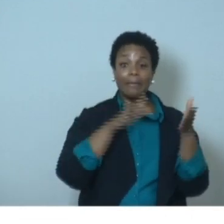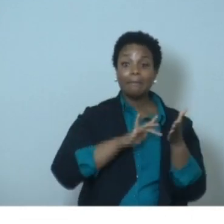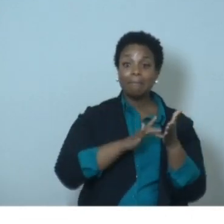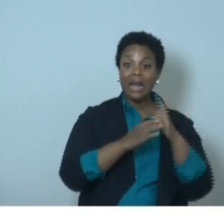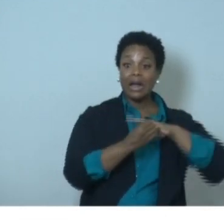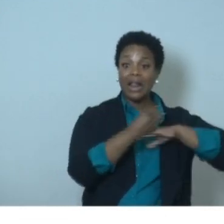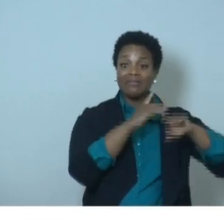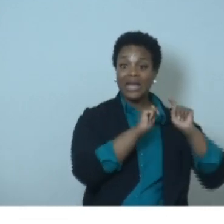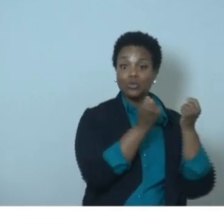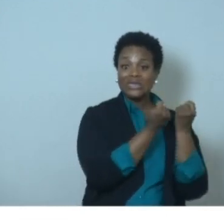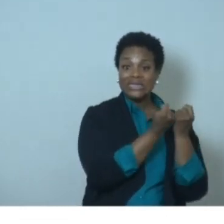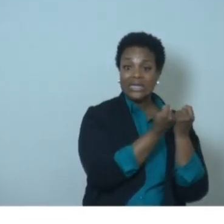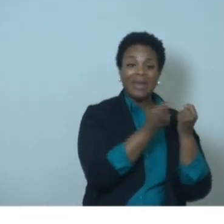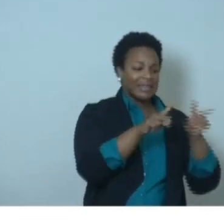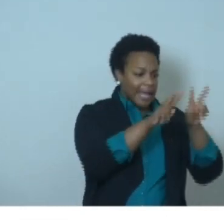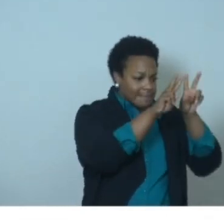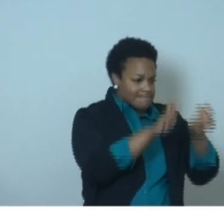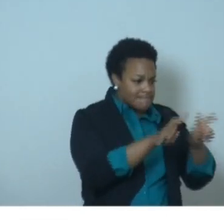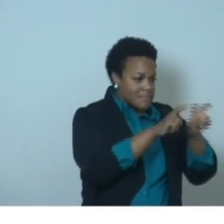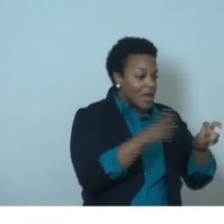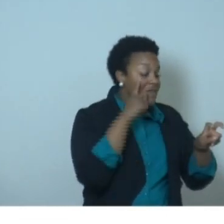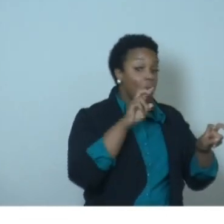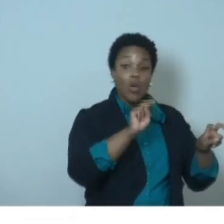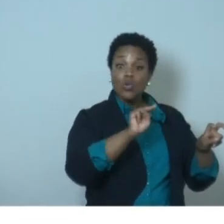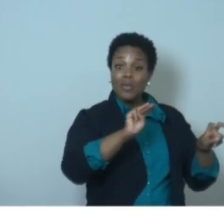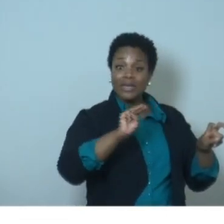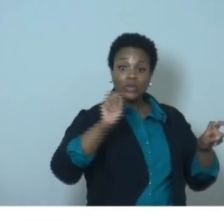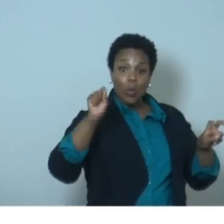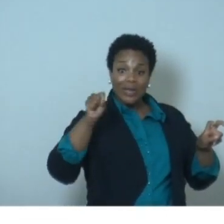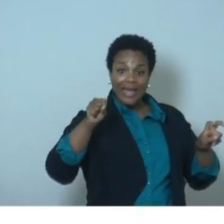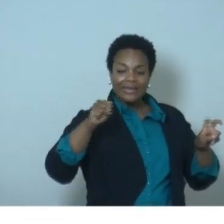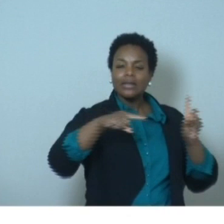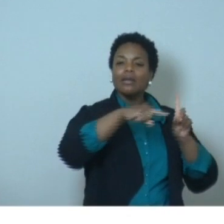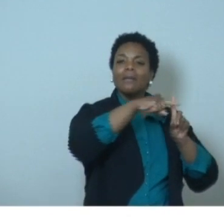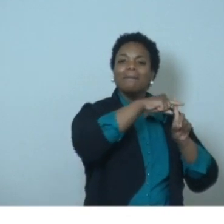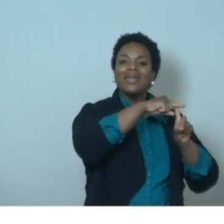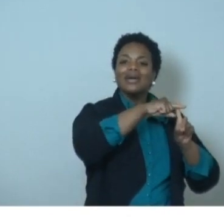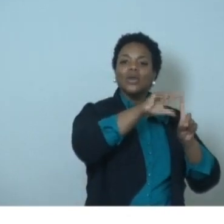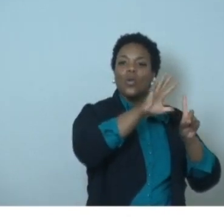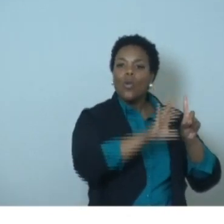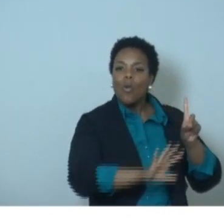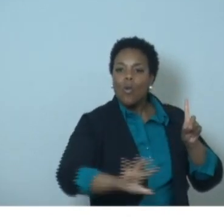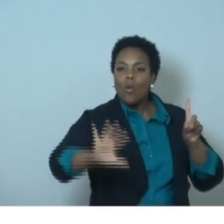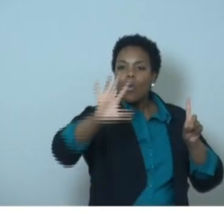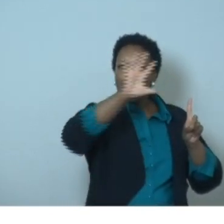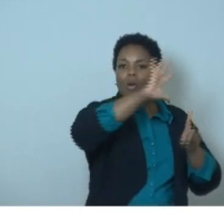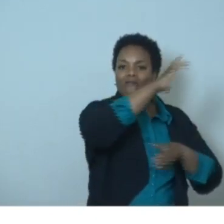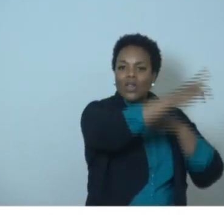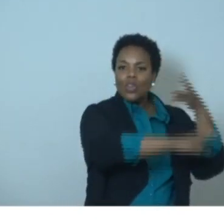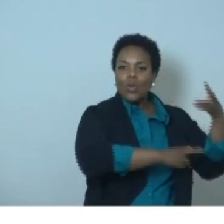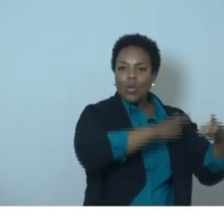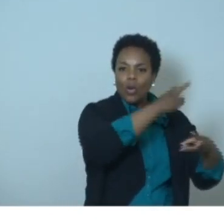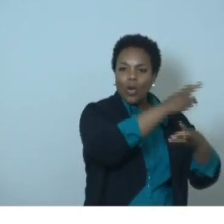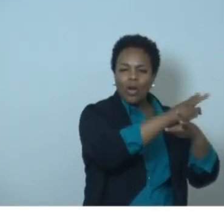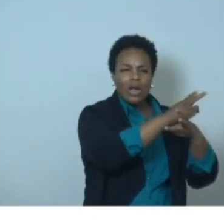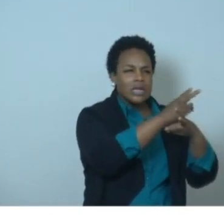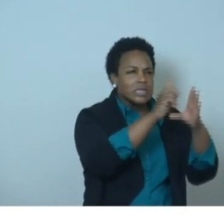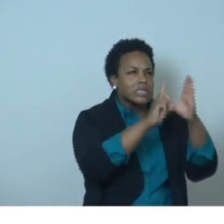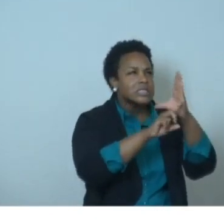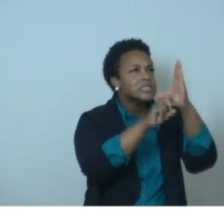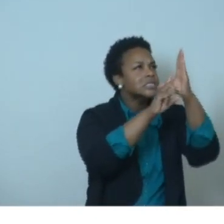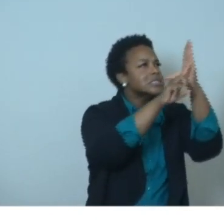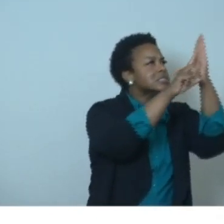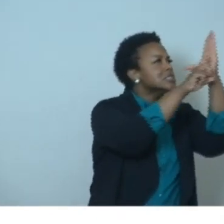going on in New Mexico, but it's to look at what's going on around the world and to extrapolate data that's meaningful